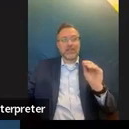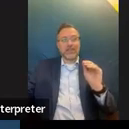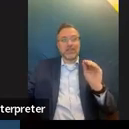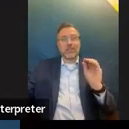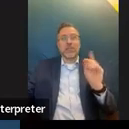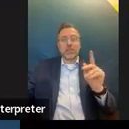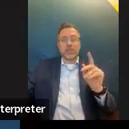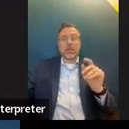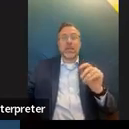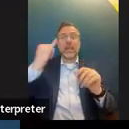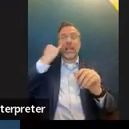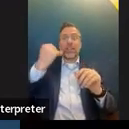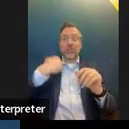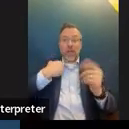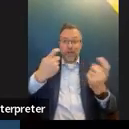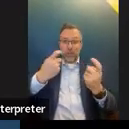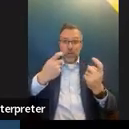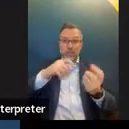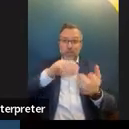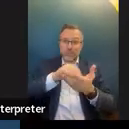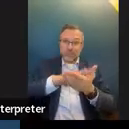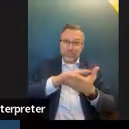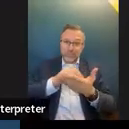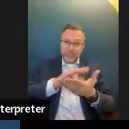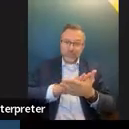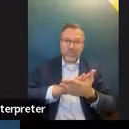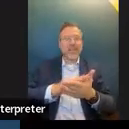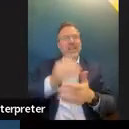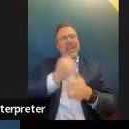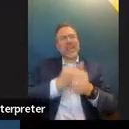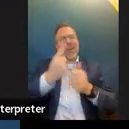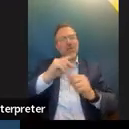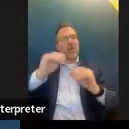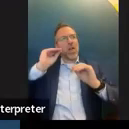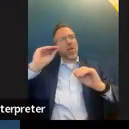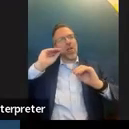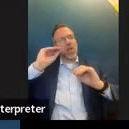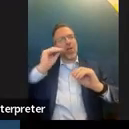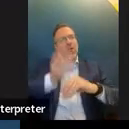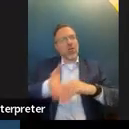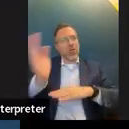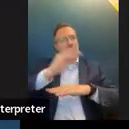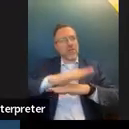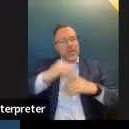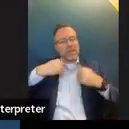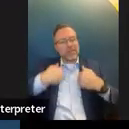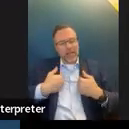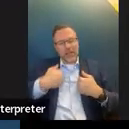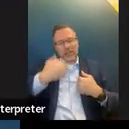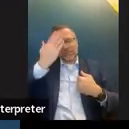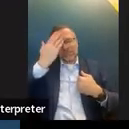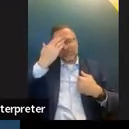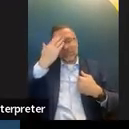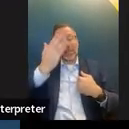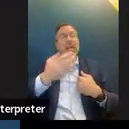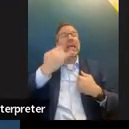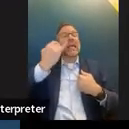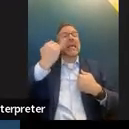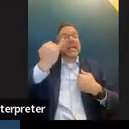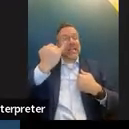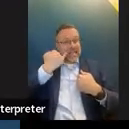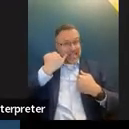Yeah. That's because everybody's been teaching all day and everybody's sleepy. So if you think of questions while you're writing